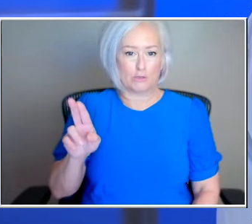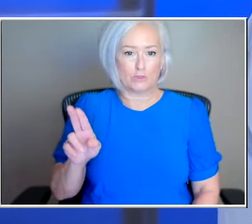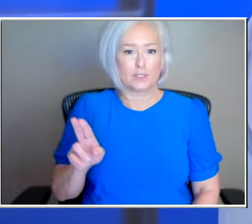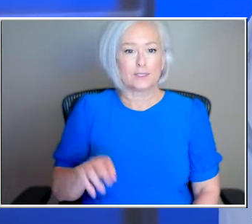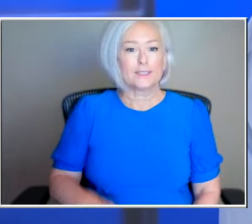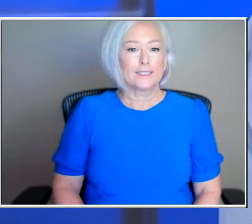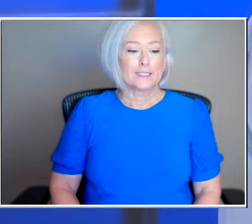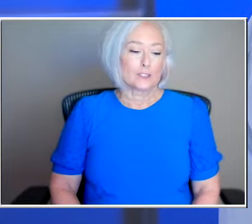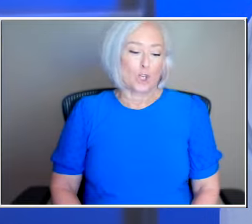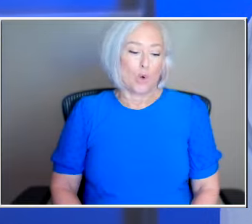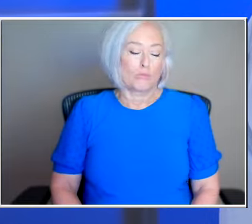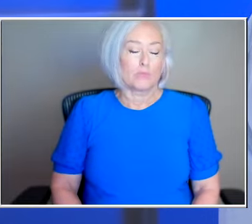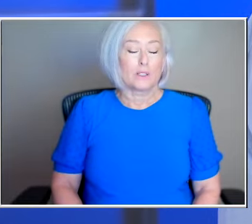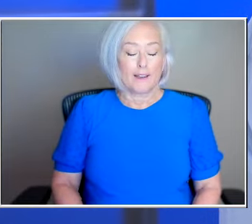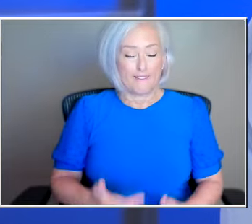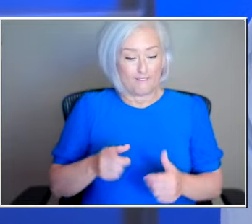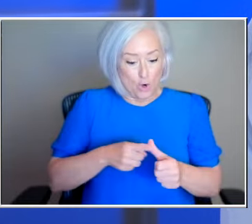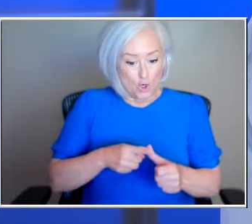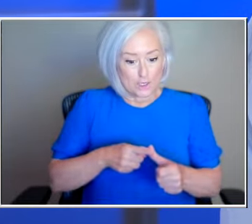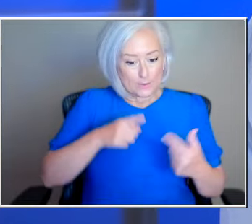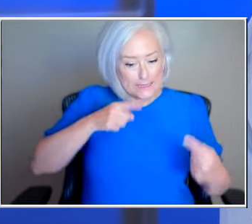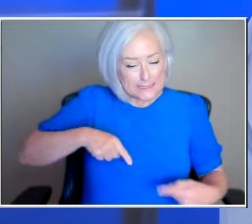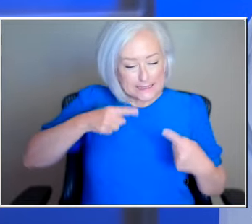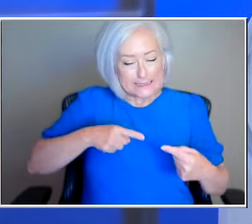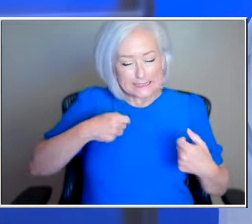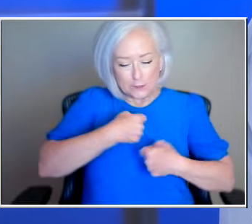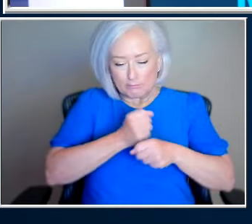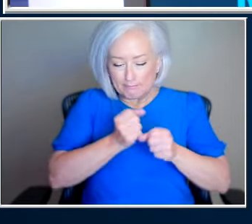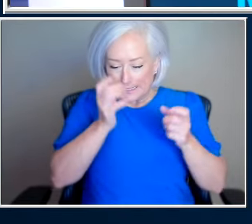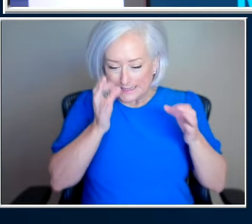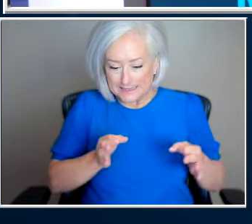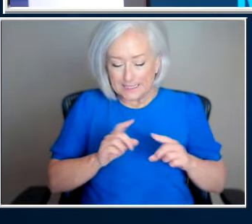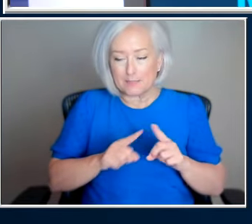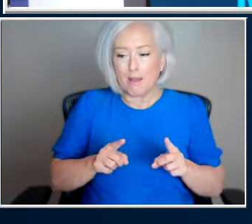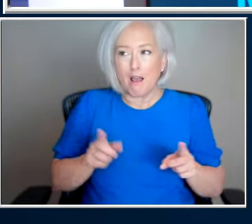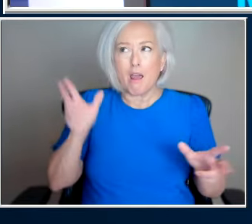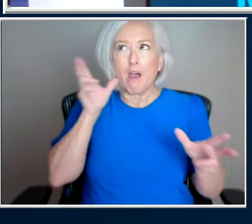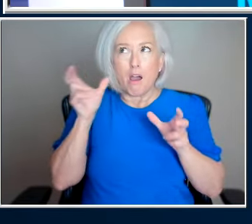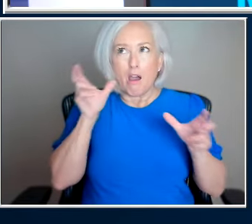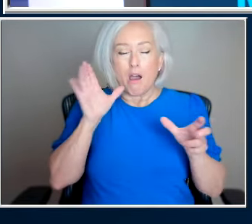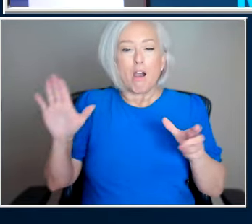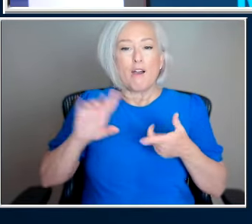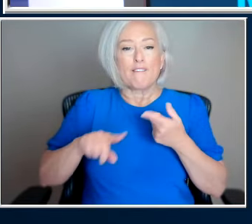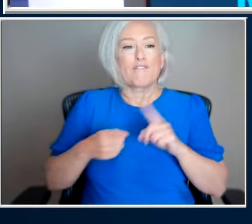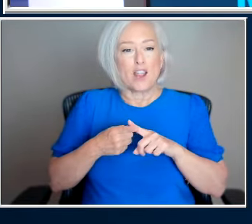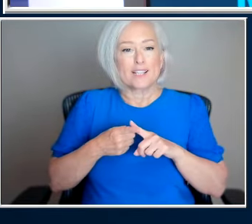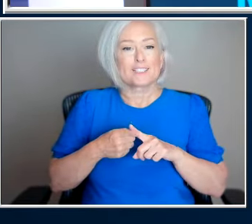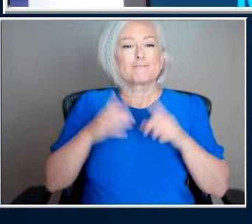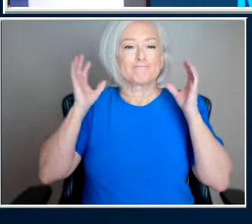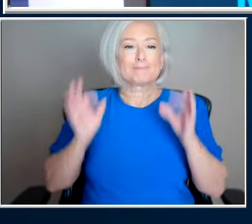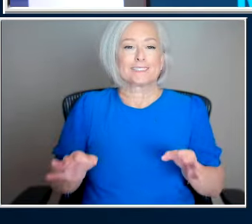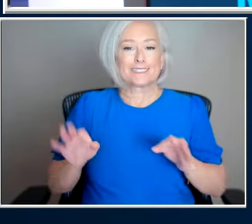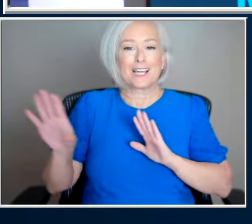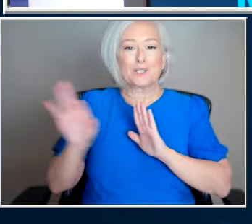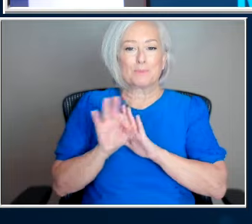of an easy decision to go with Dr. Kasi. Yeah, you knew the designation. You did your homework. Good for you. Good for you. And if I can pitch